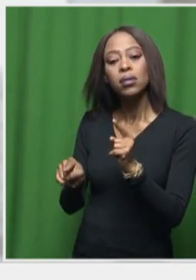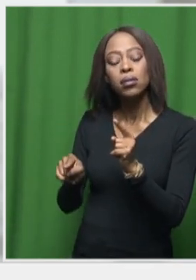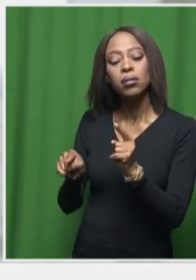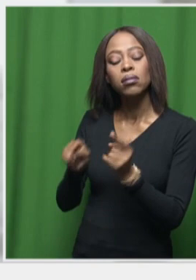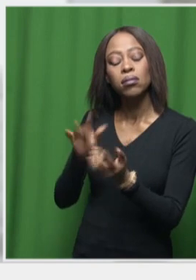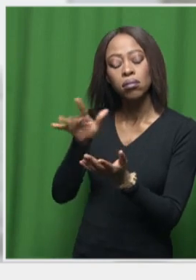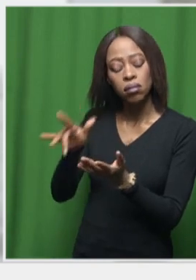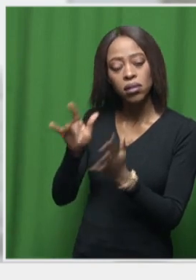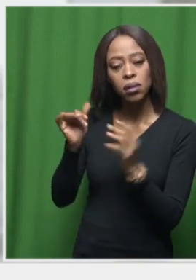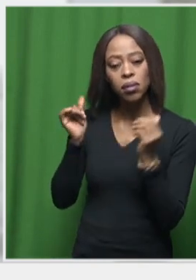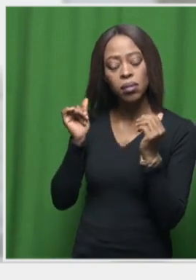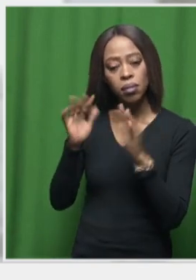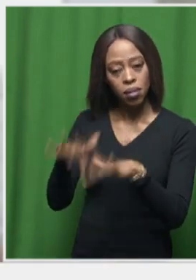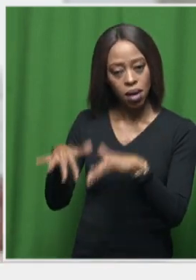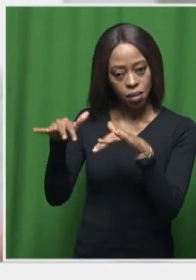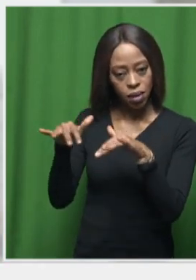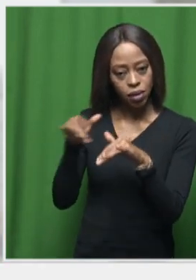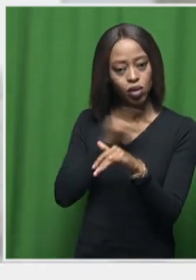Parliament to enable